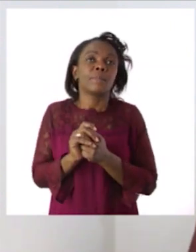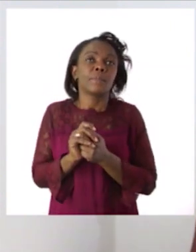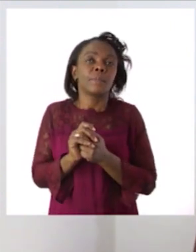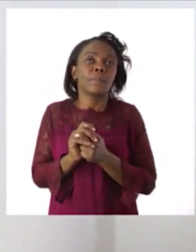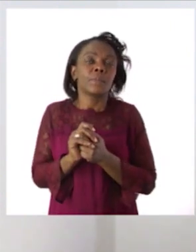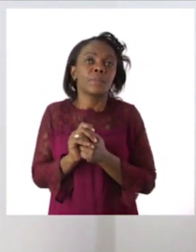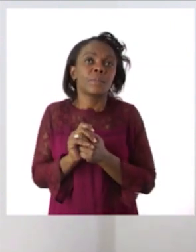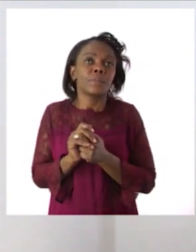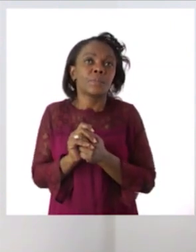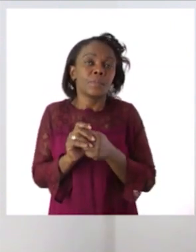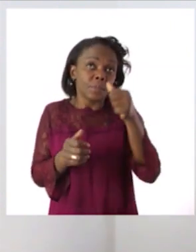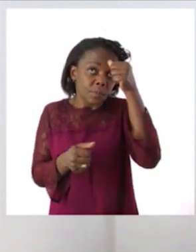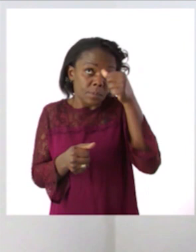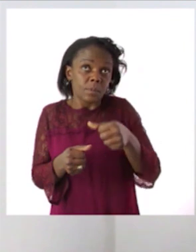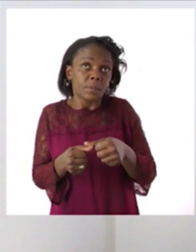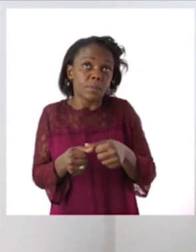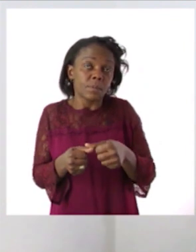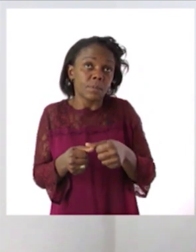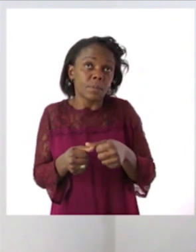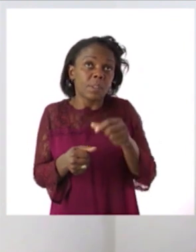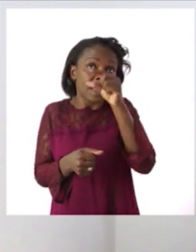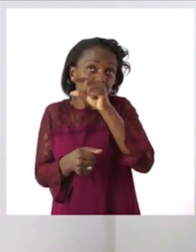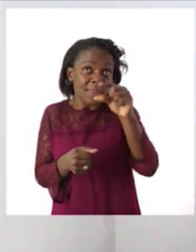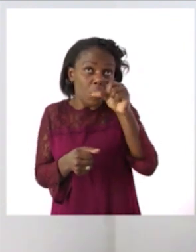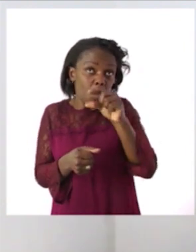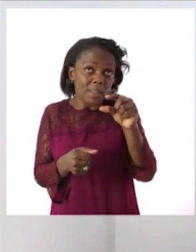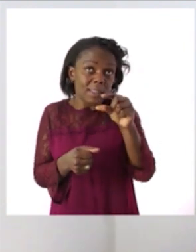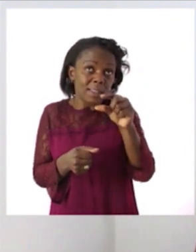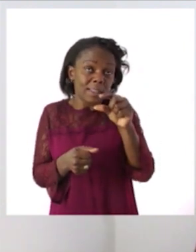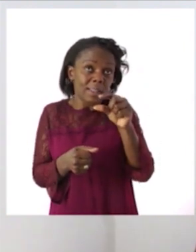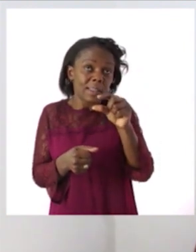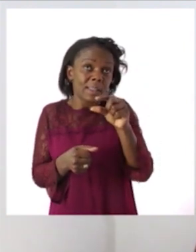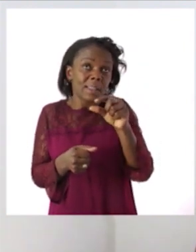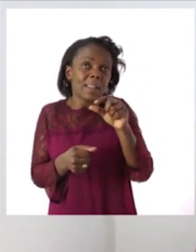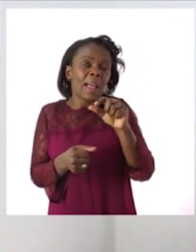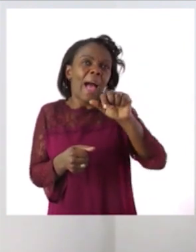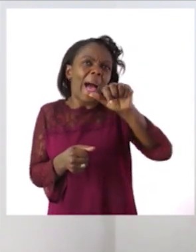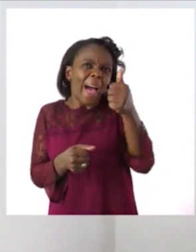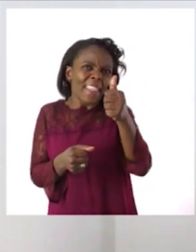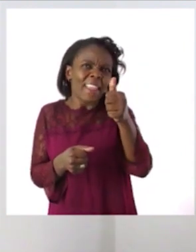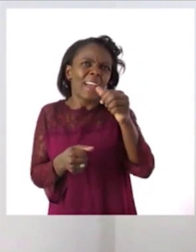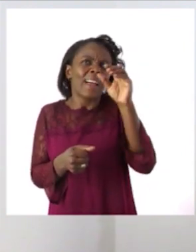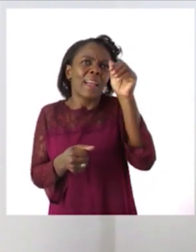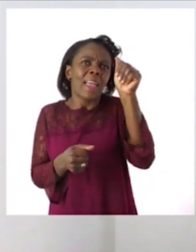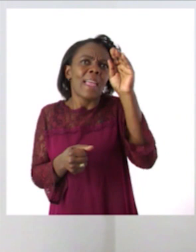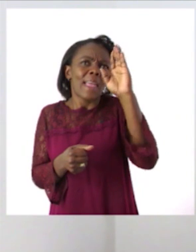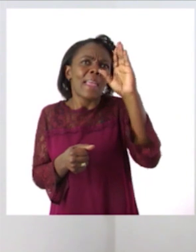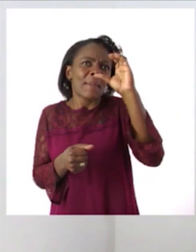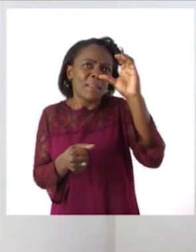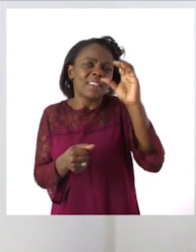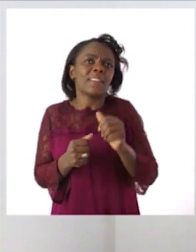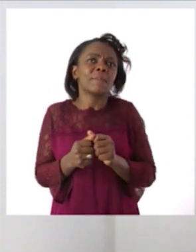remember, there are vowels in a word and there are consonants in a word. The consonants are all